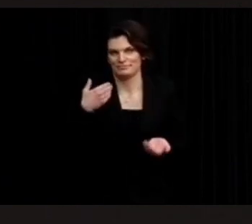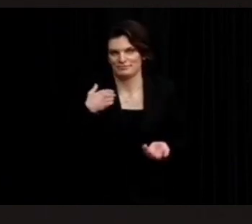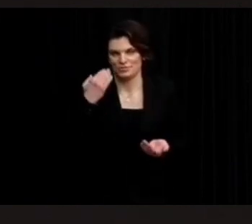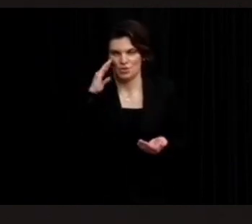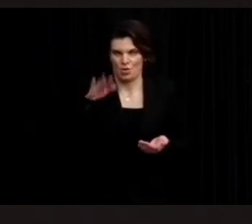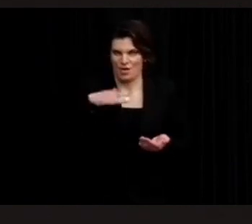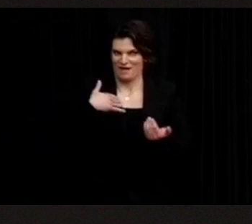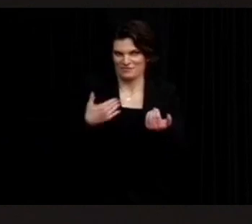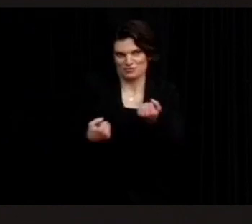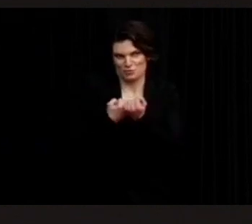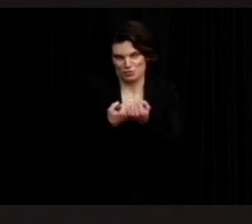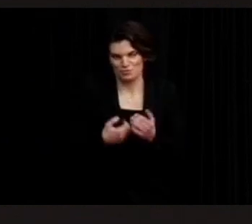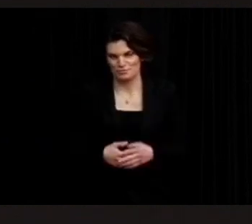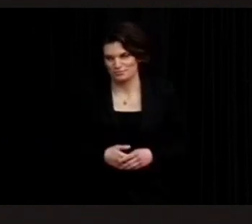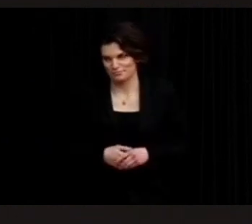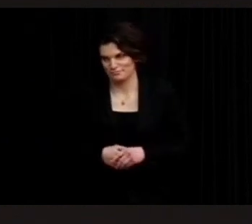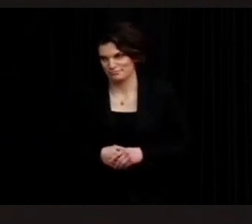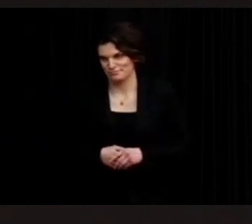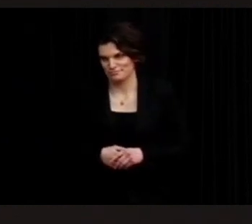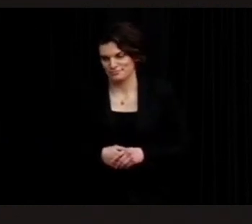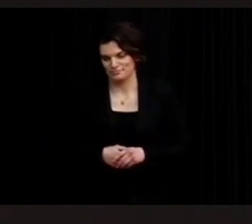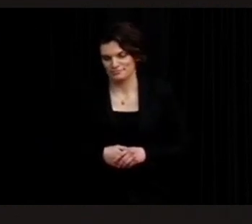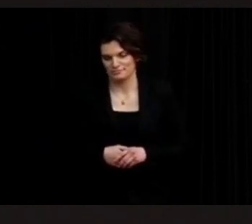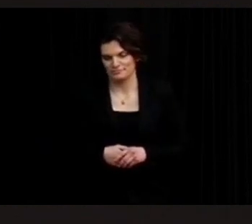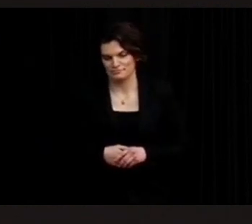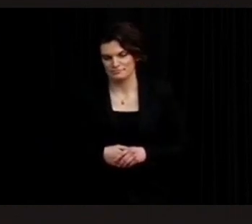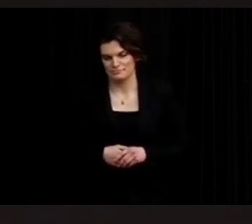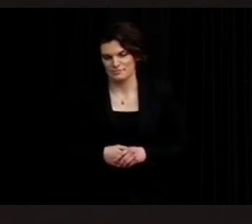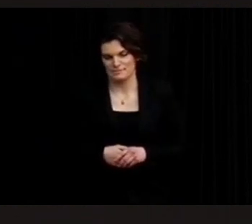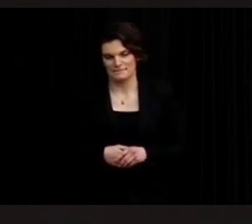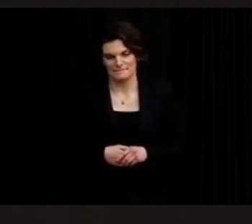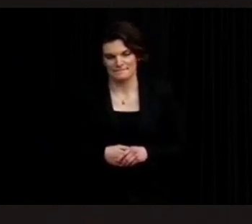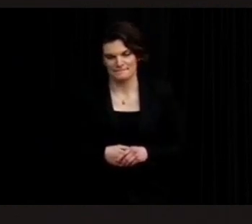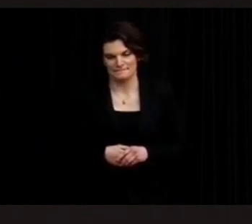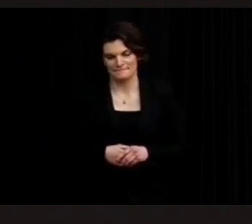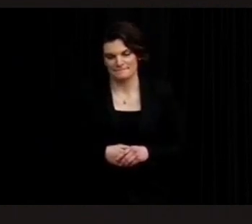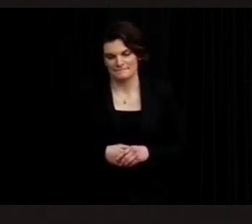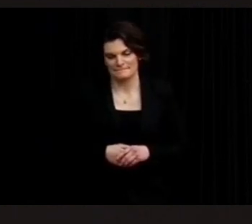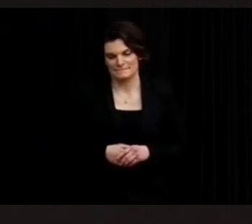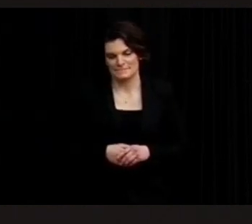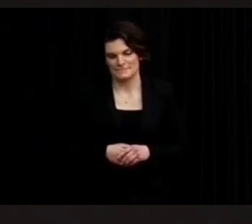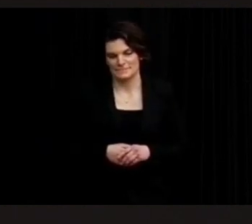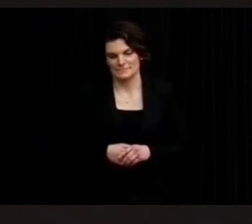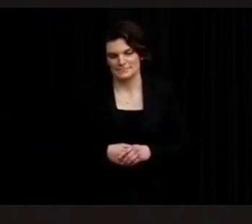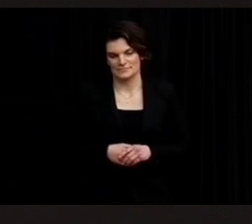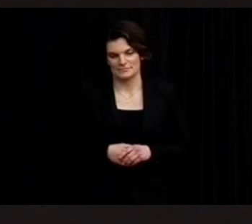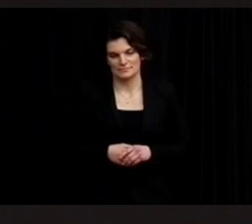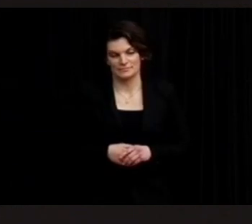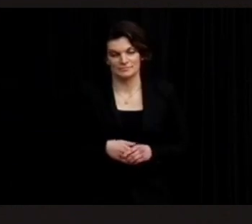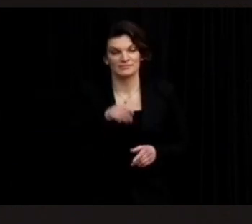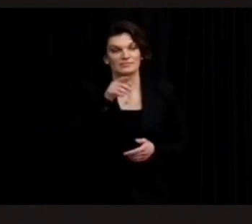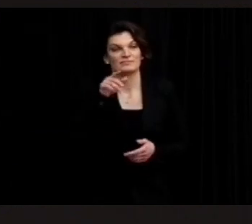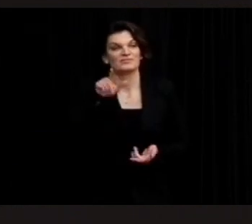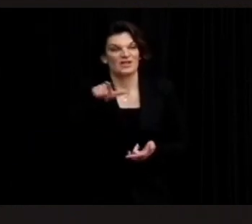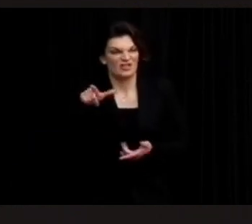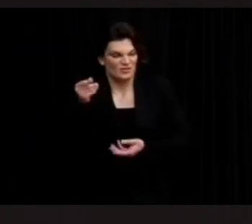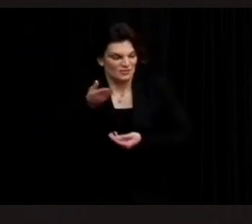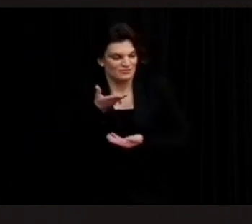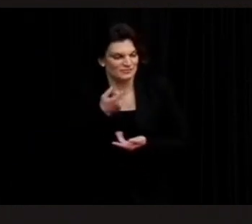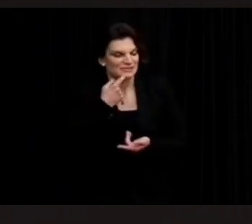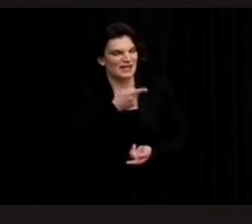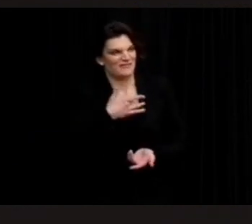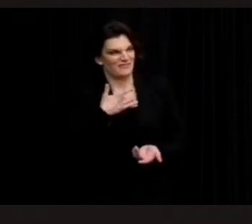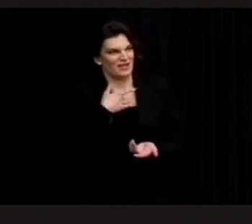I don't want to miss anything. Some of the other concerns were about the landlords. They felt like we weren't very transparent, or they couldn't get the information they needed